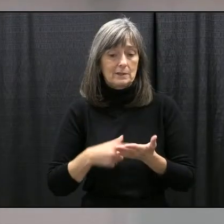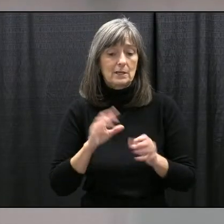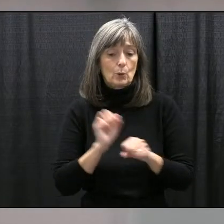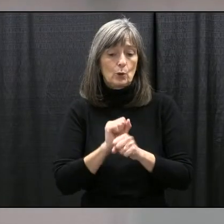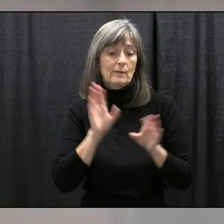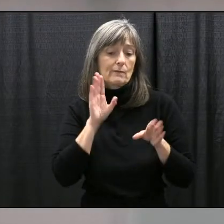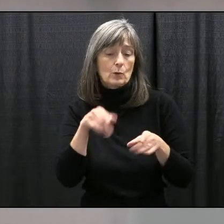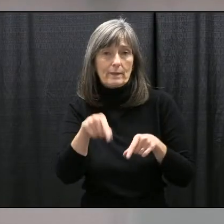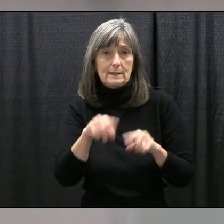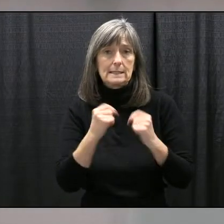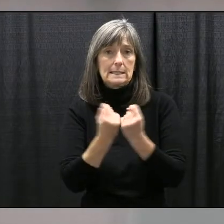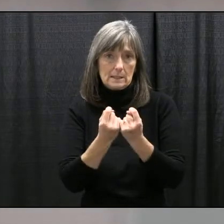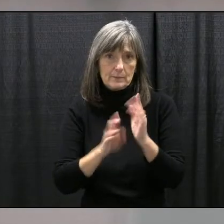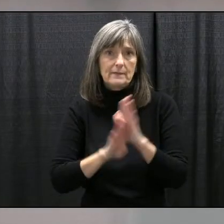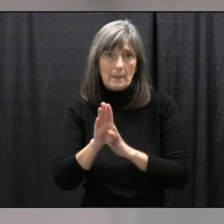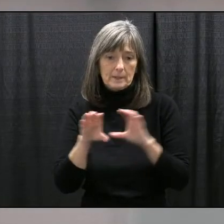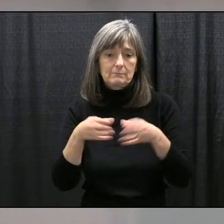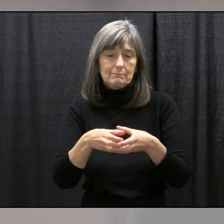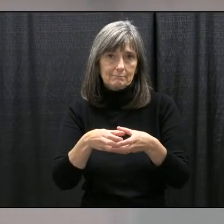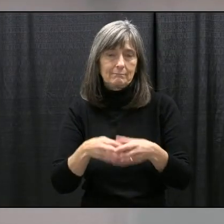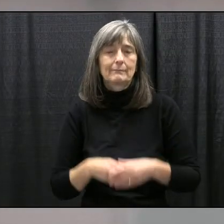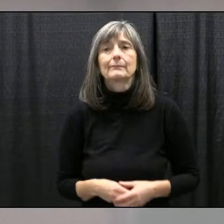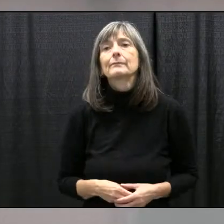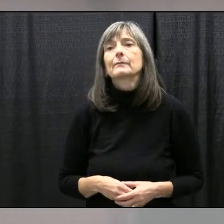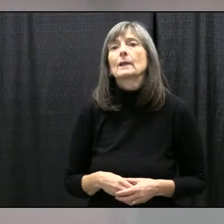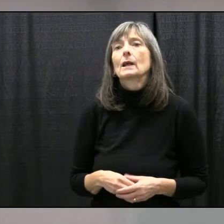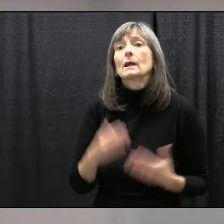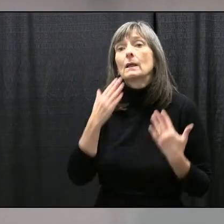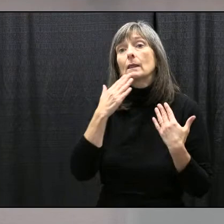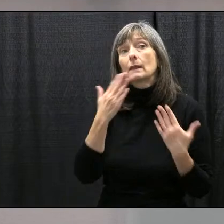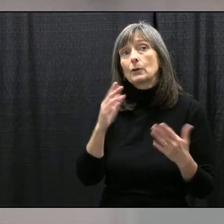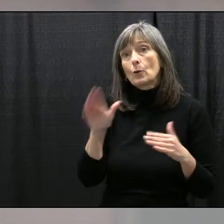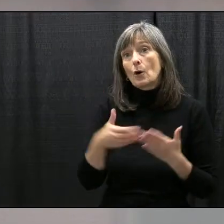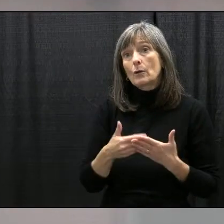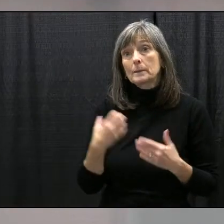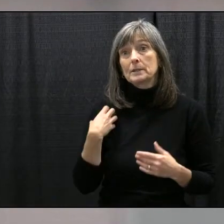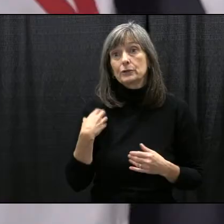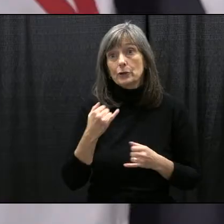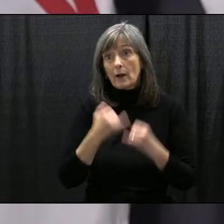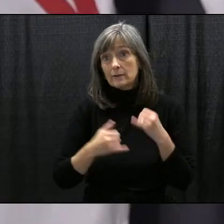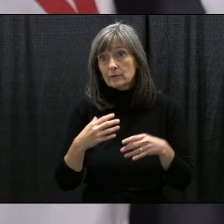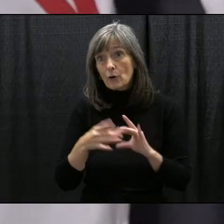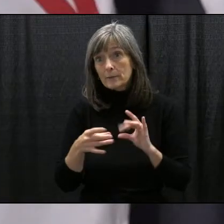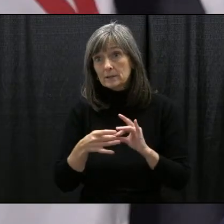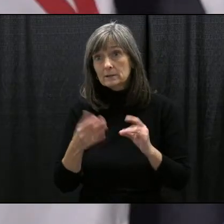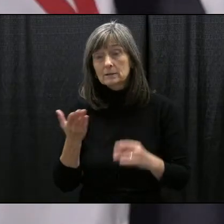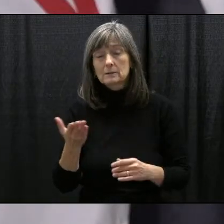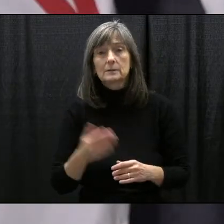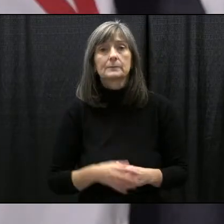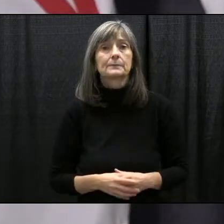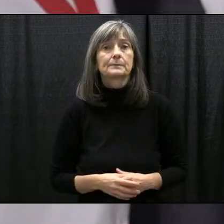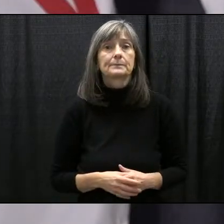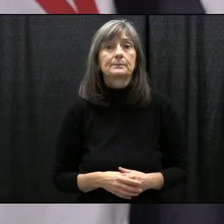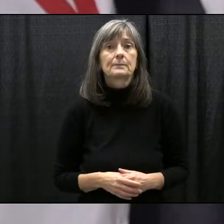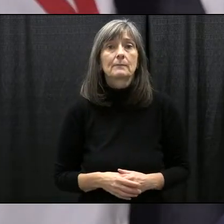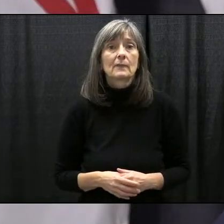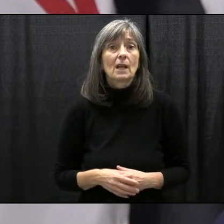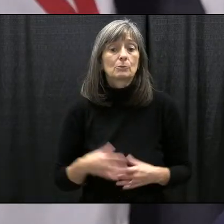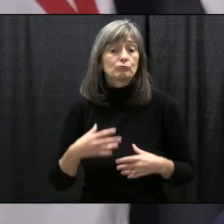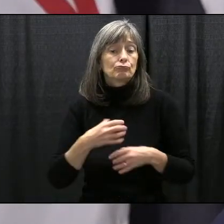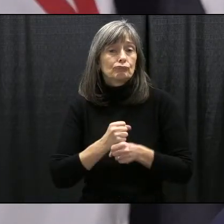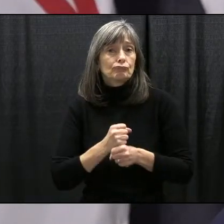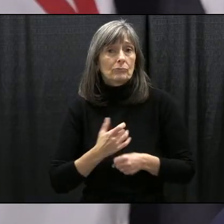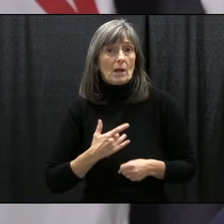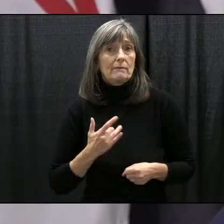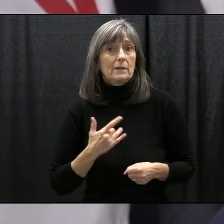Thank you. Thank you, everyone. Minister, do you have any final comments for today? Just really to sum up, I think this is a